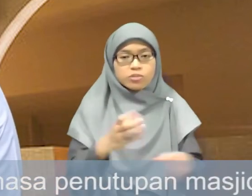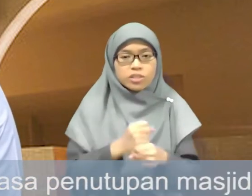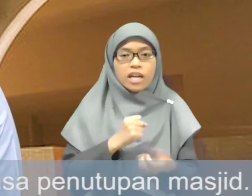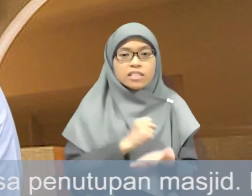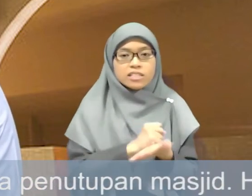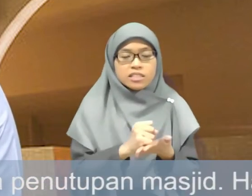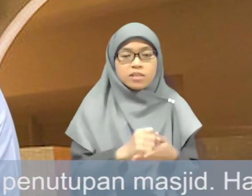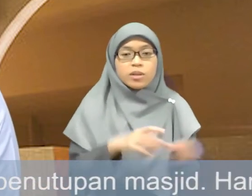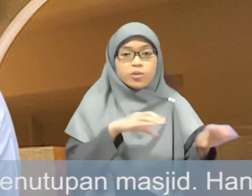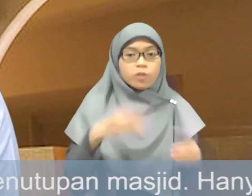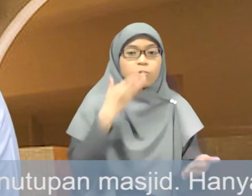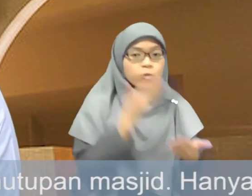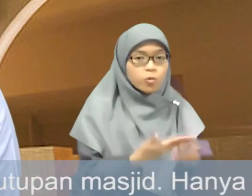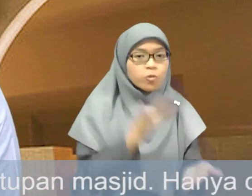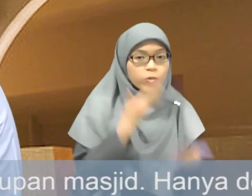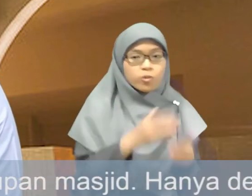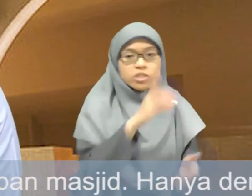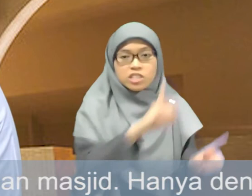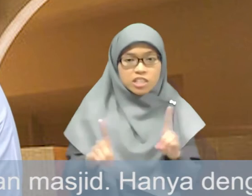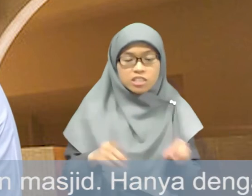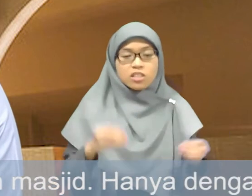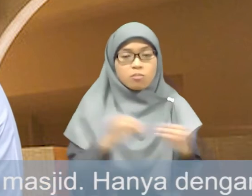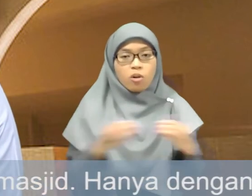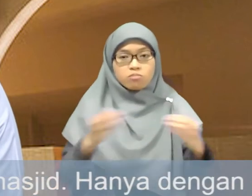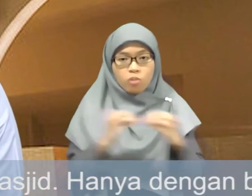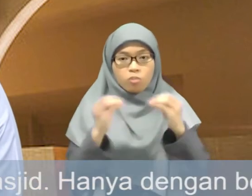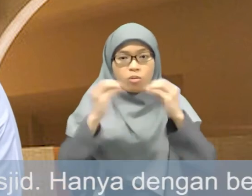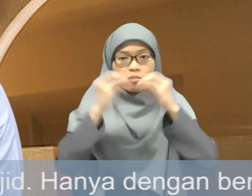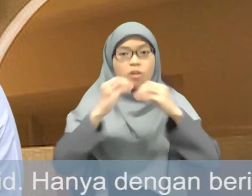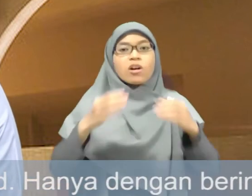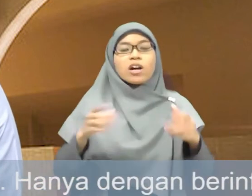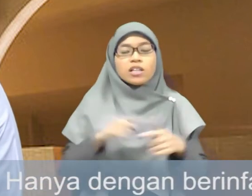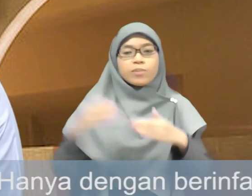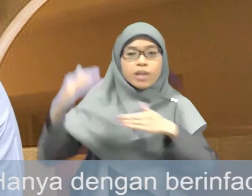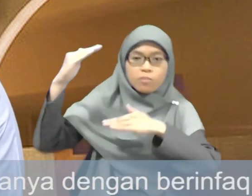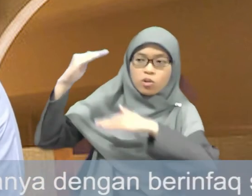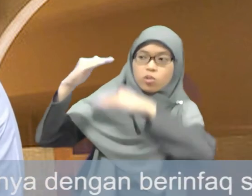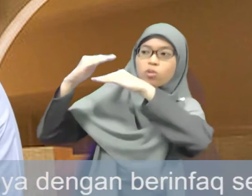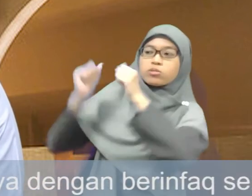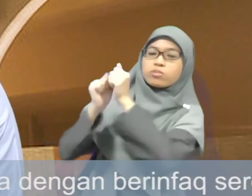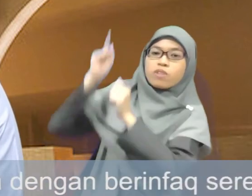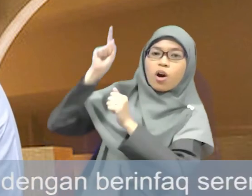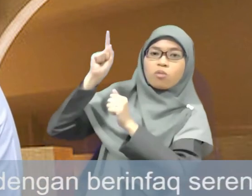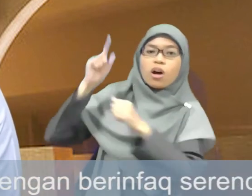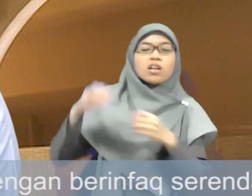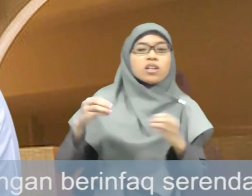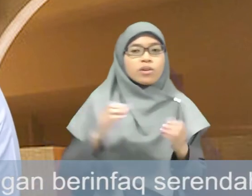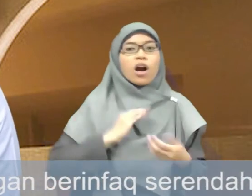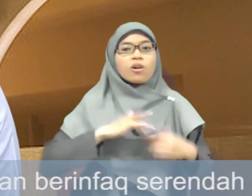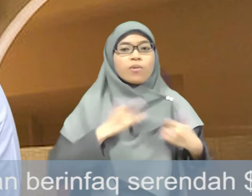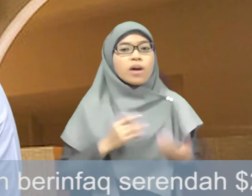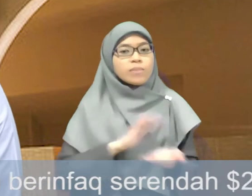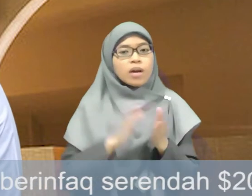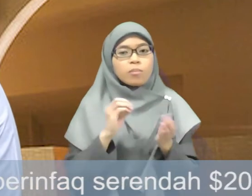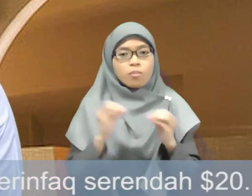we are talking about wealth and acts of charity, what we donate to charity or sadaqah should always be for Allah subhanahu wa